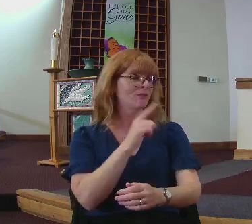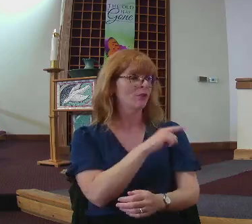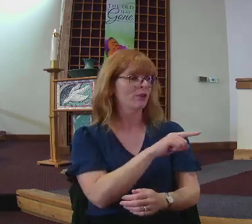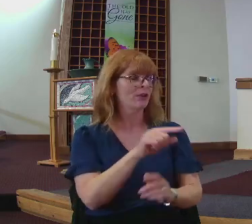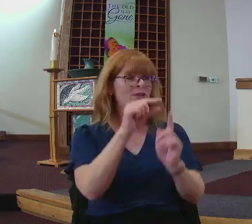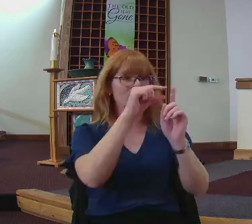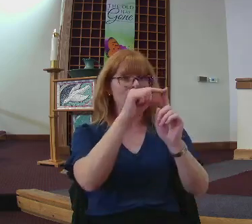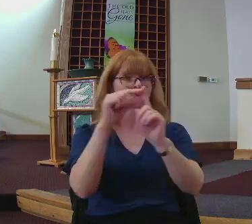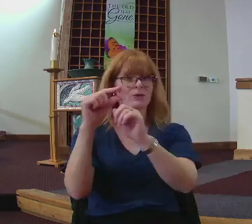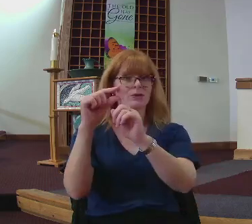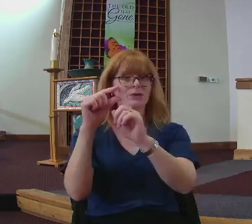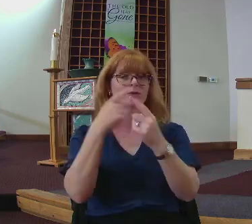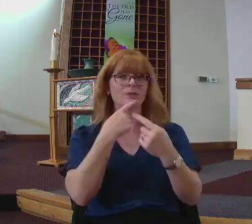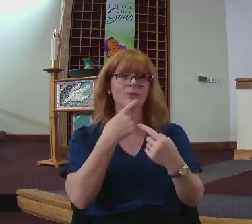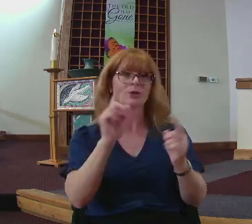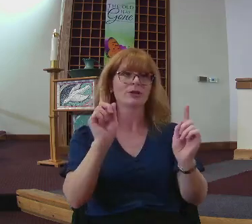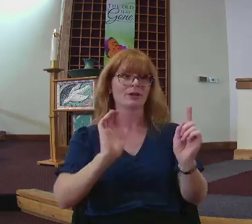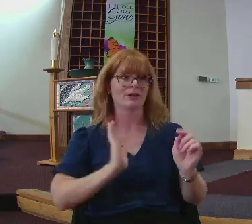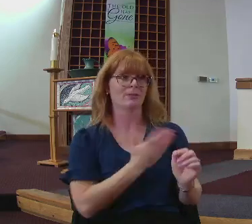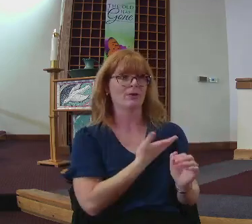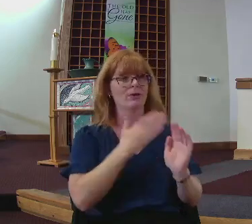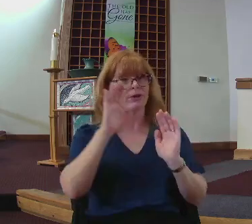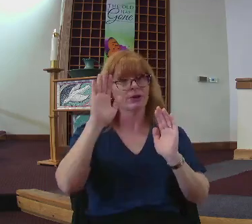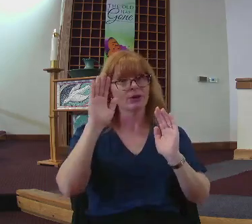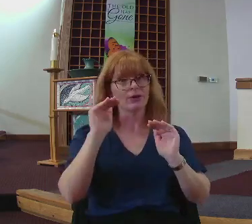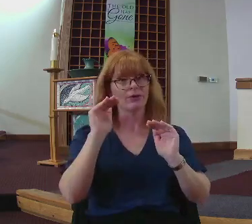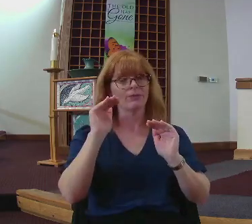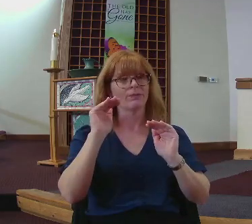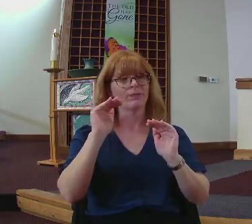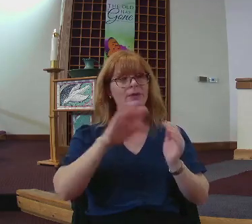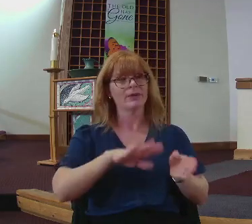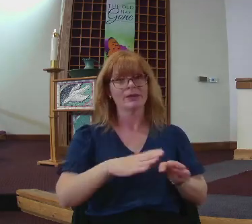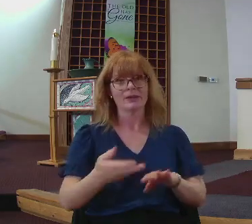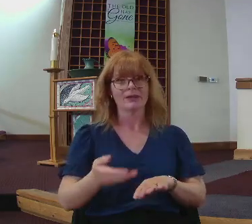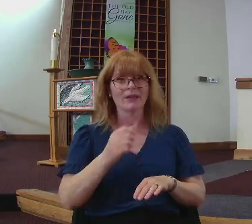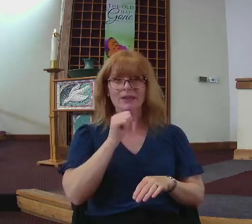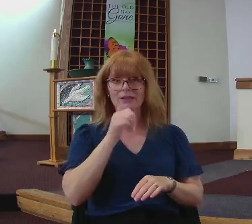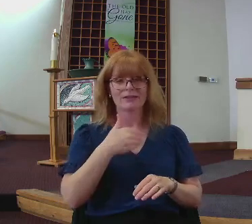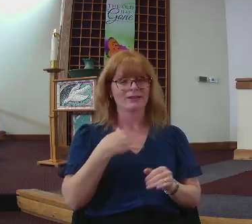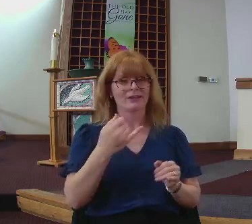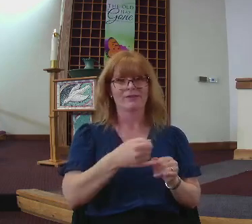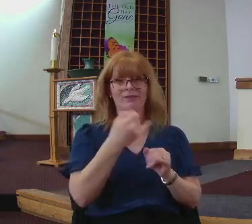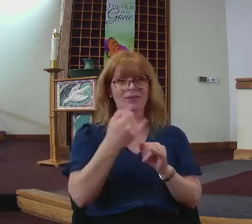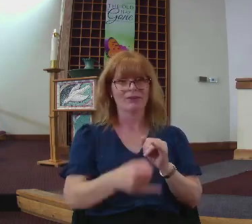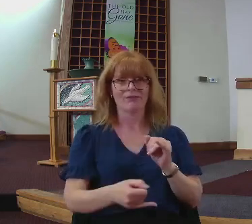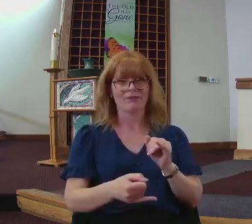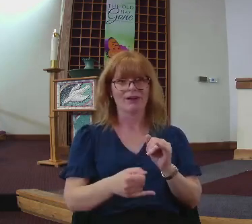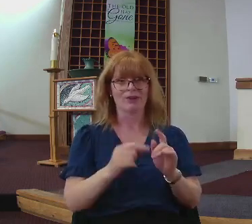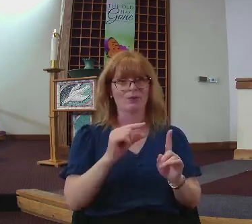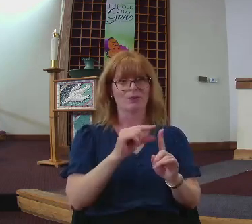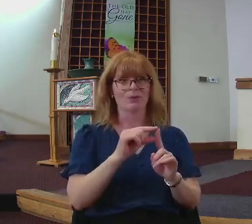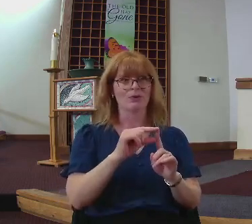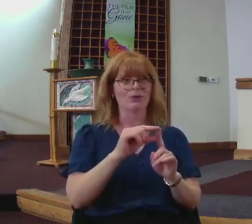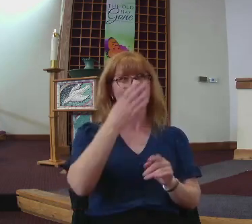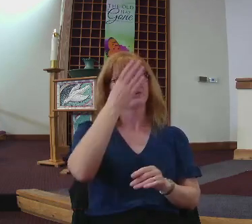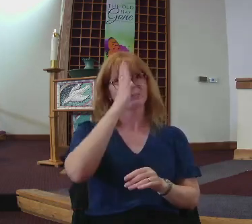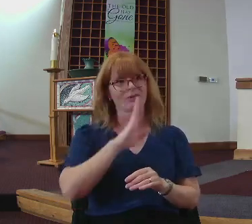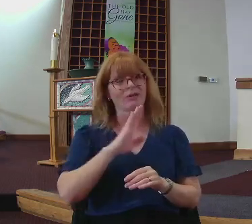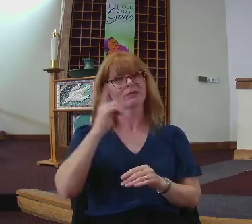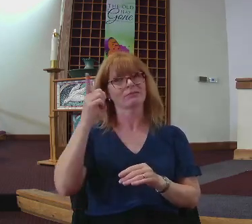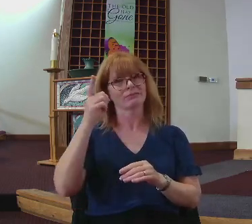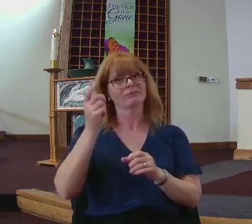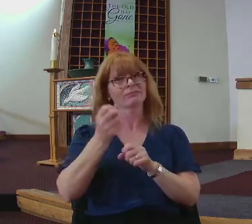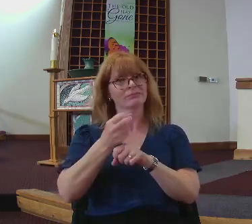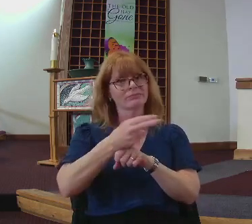words proclaim our hope that death does not have the final word, but God is